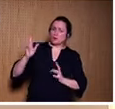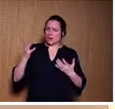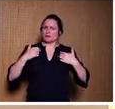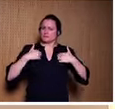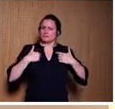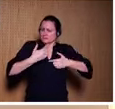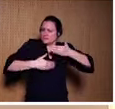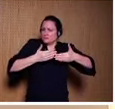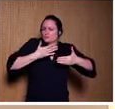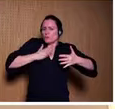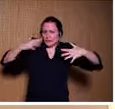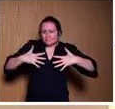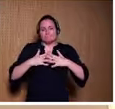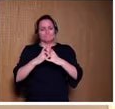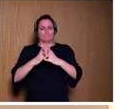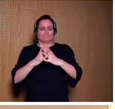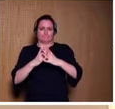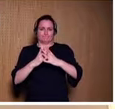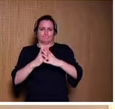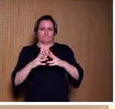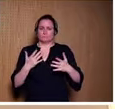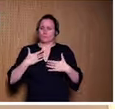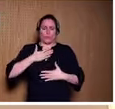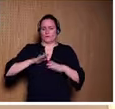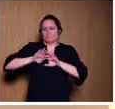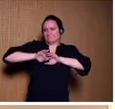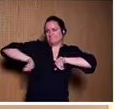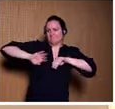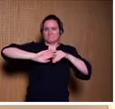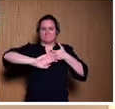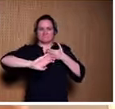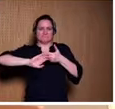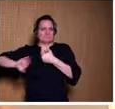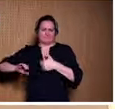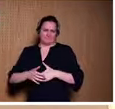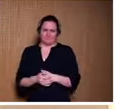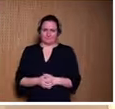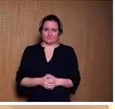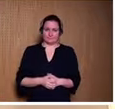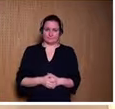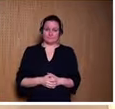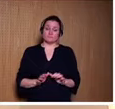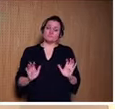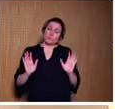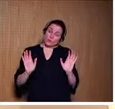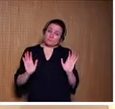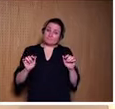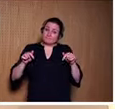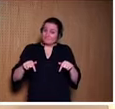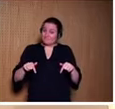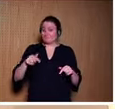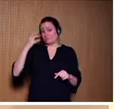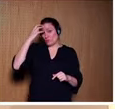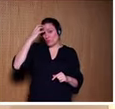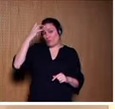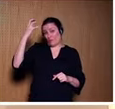important from a political level. Just one more note, and I'll say that with all this too, from a government perspective, it's